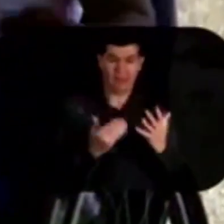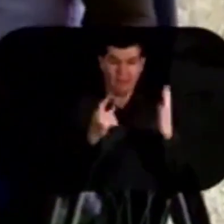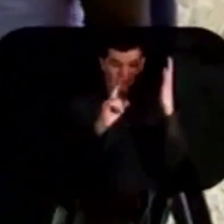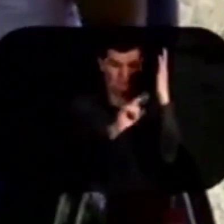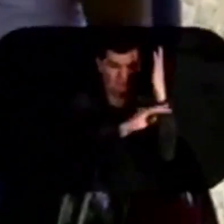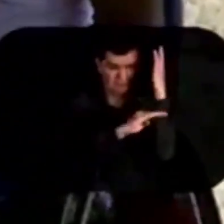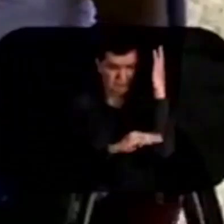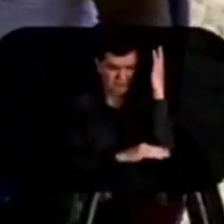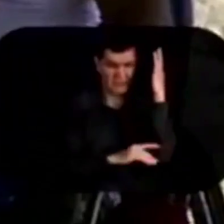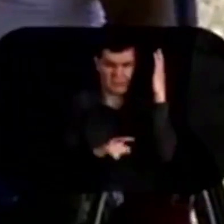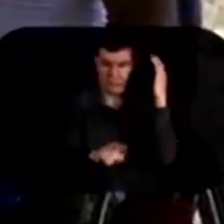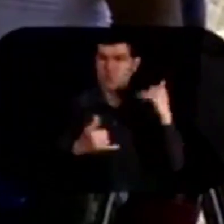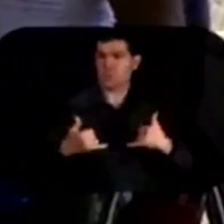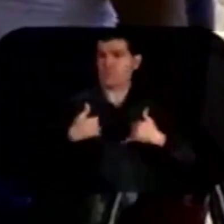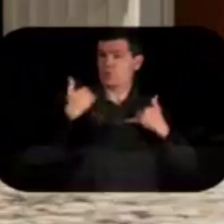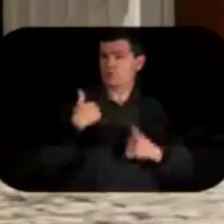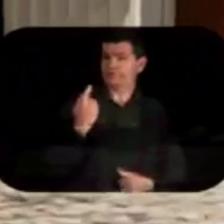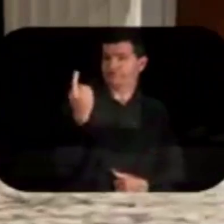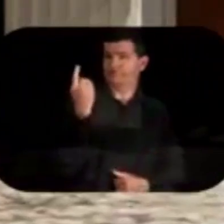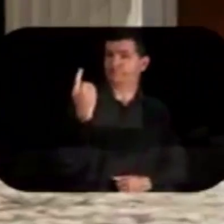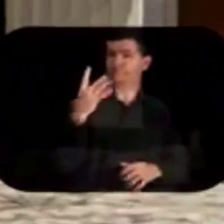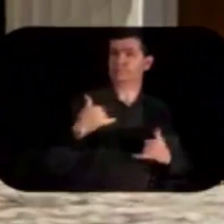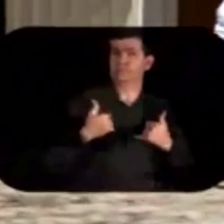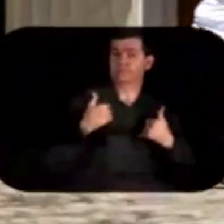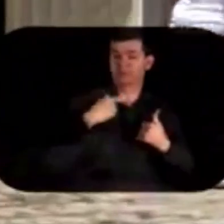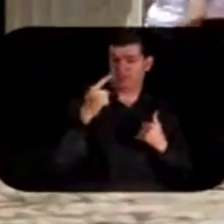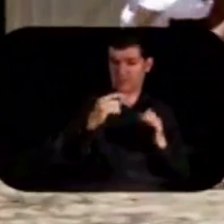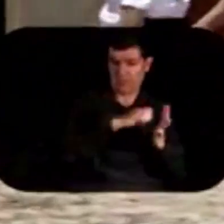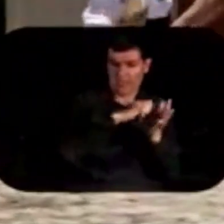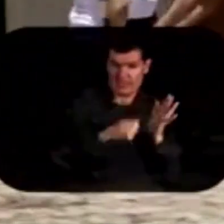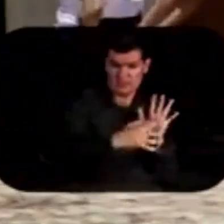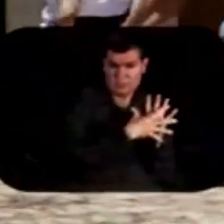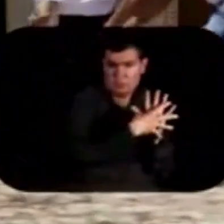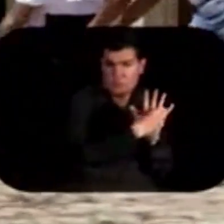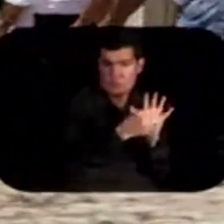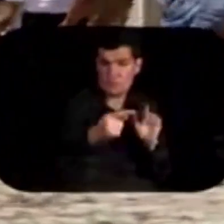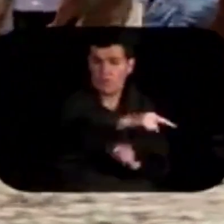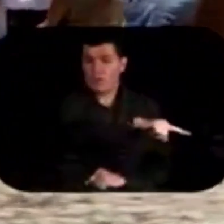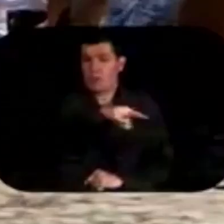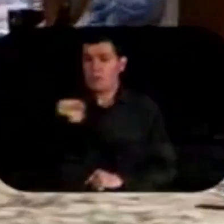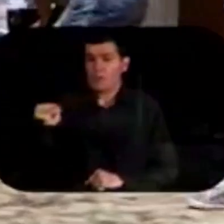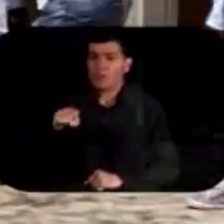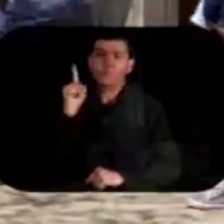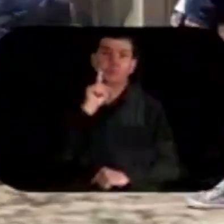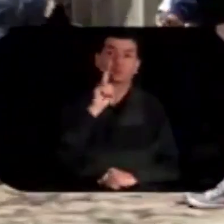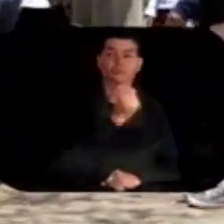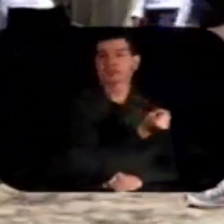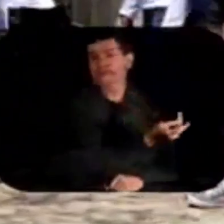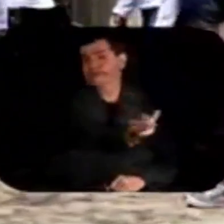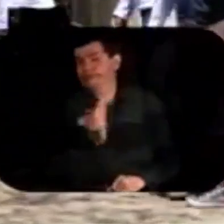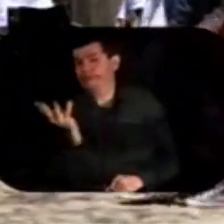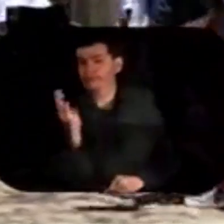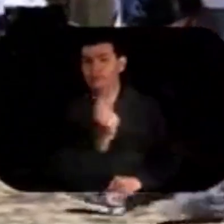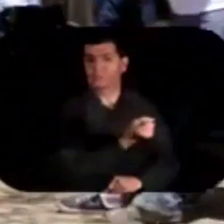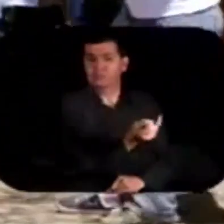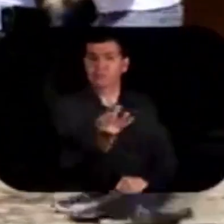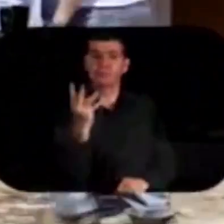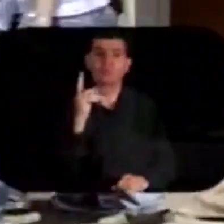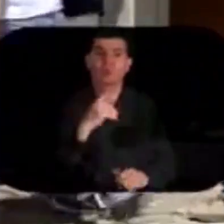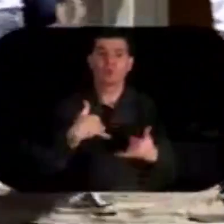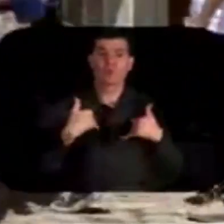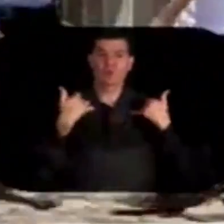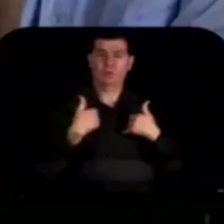Patty arrived at Pina when she was a young girl. She's been an example for so many